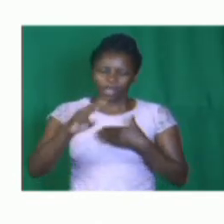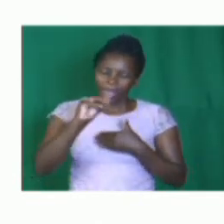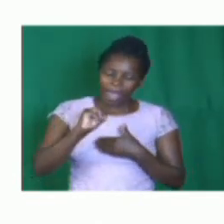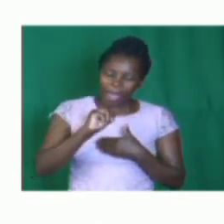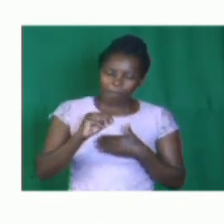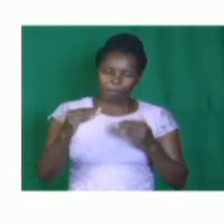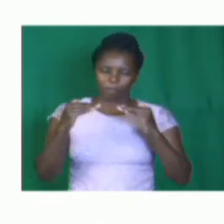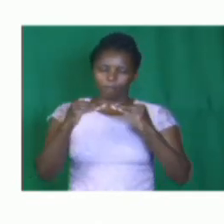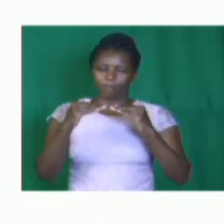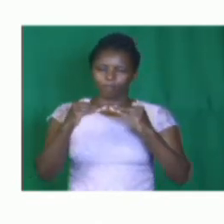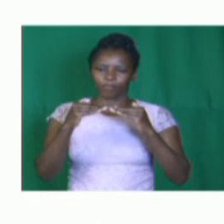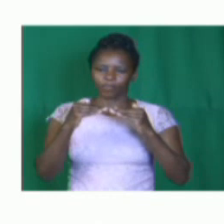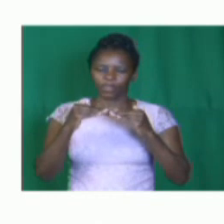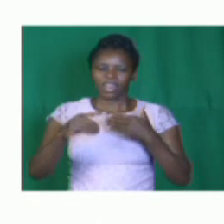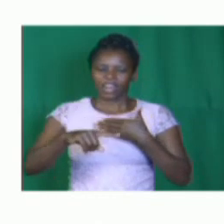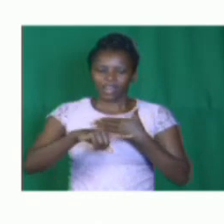m is